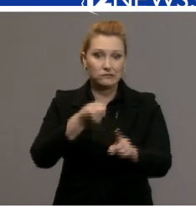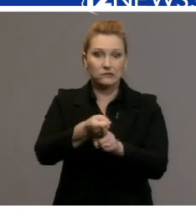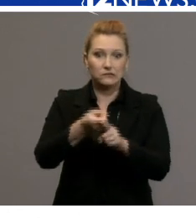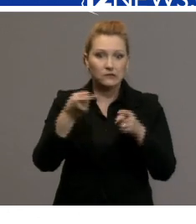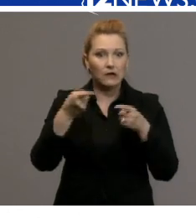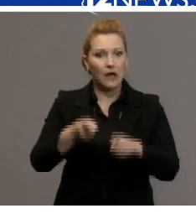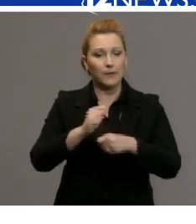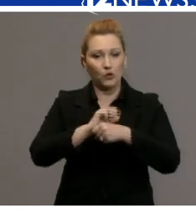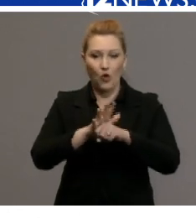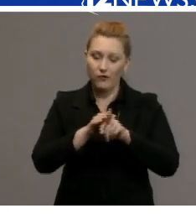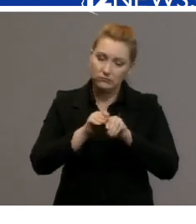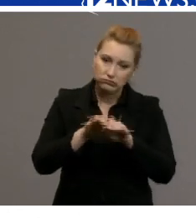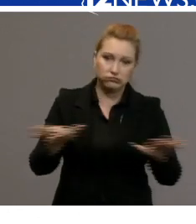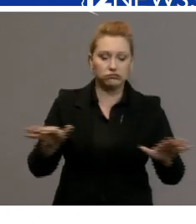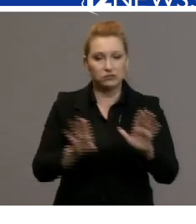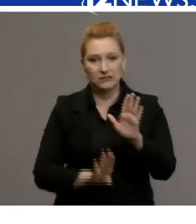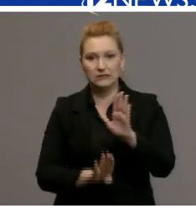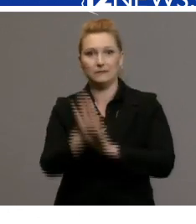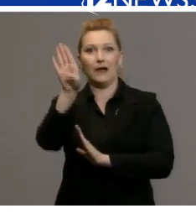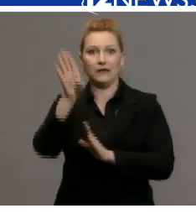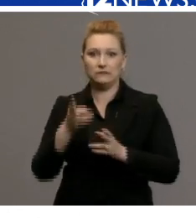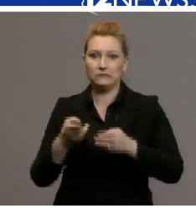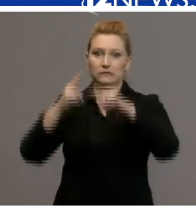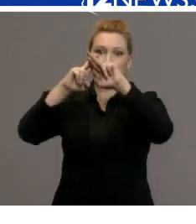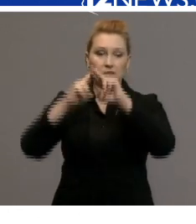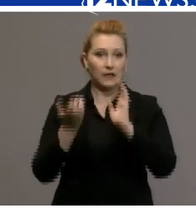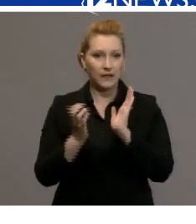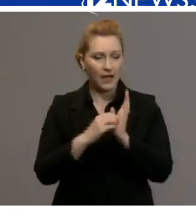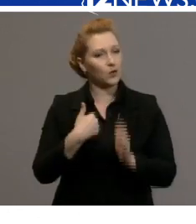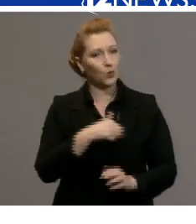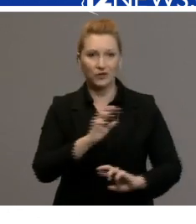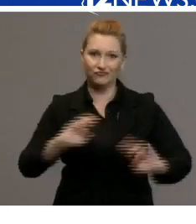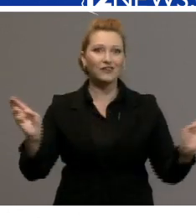prepared with medical capacity.